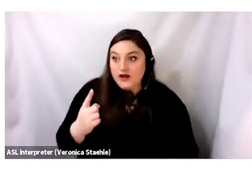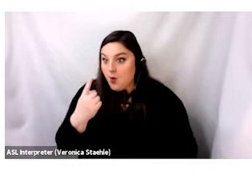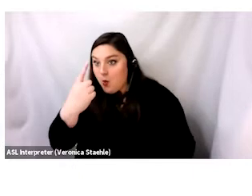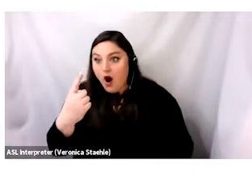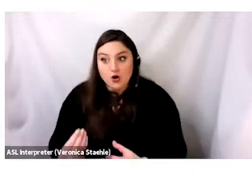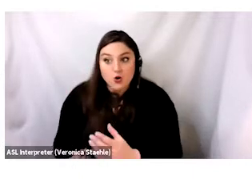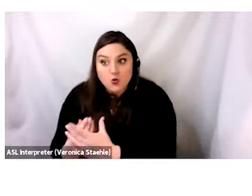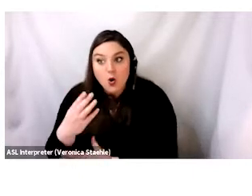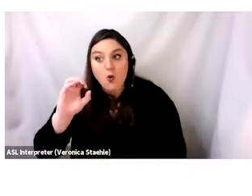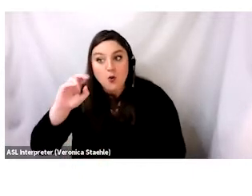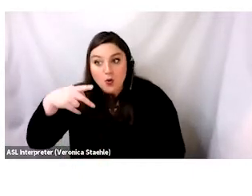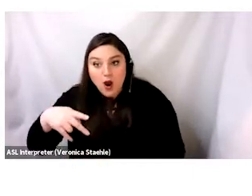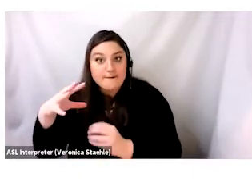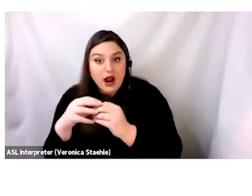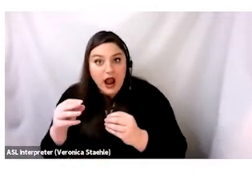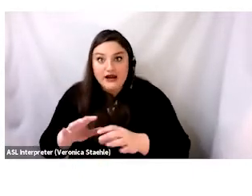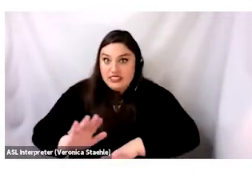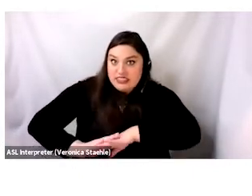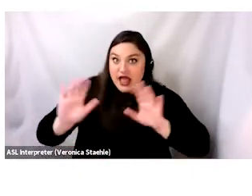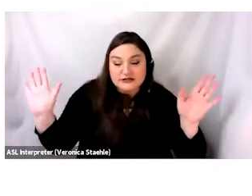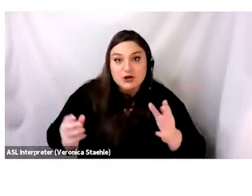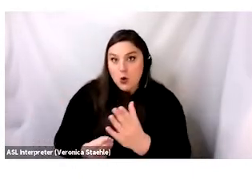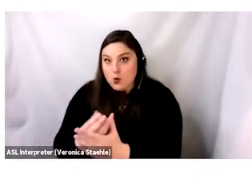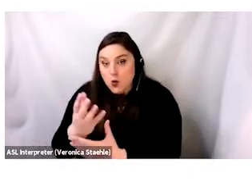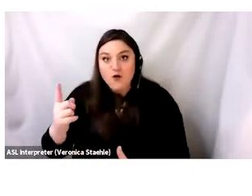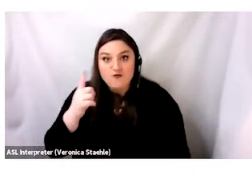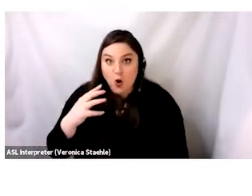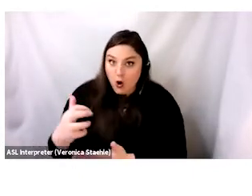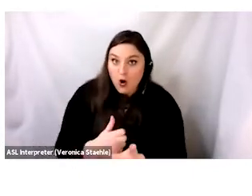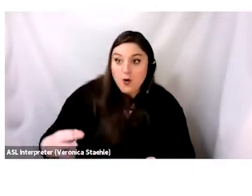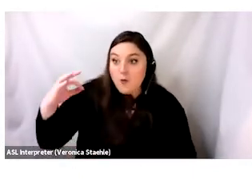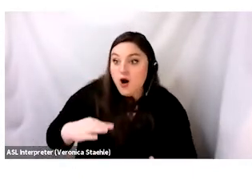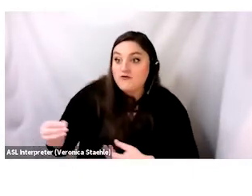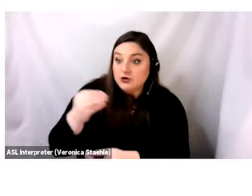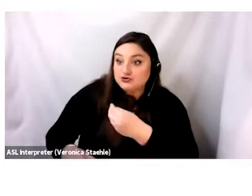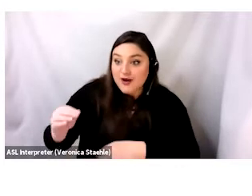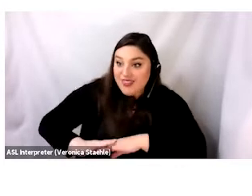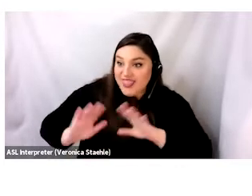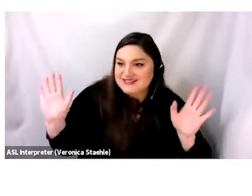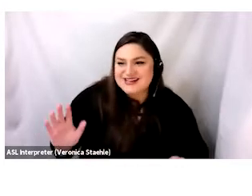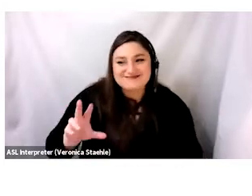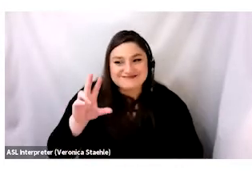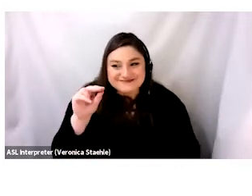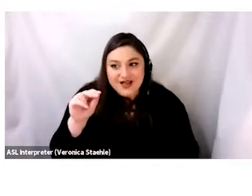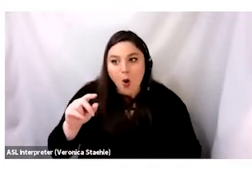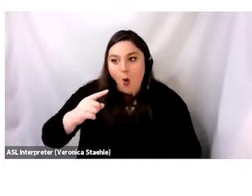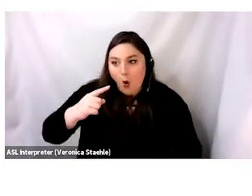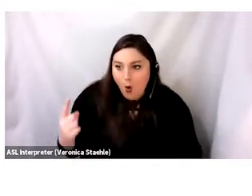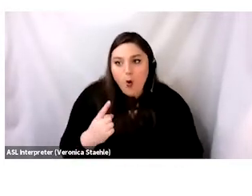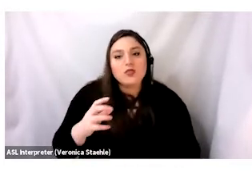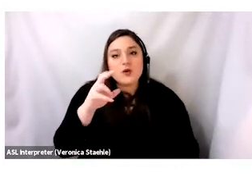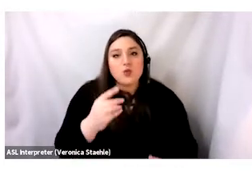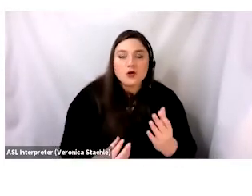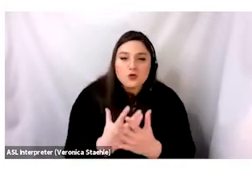profit, or purely being grown to trade. It was always grown in small communities, in families for daily